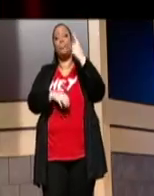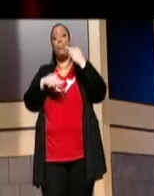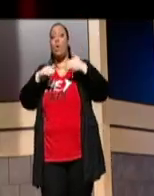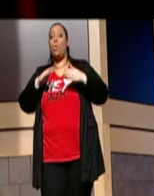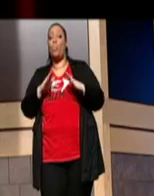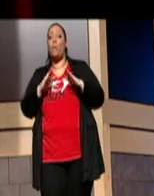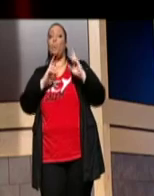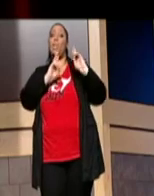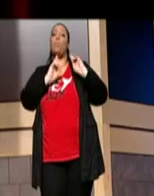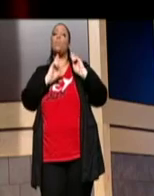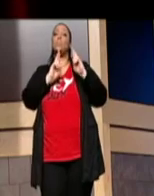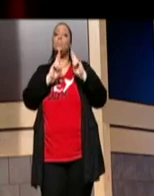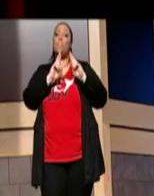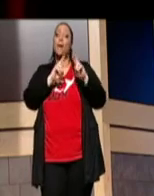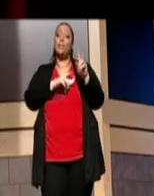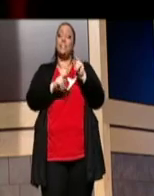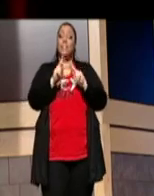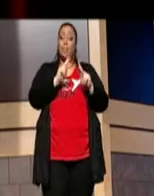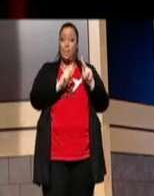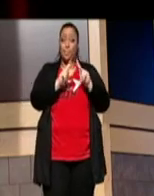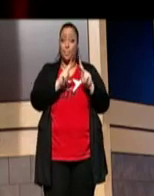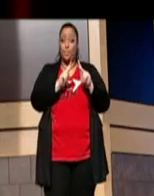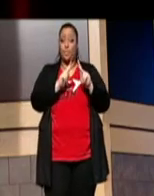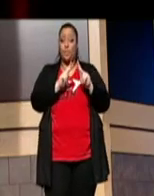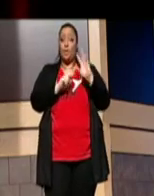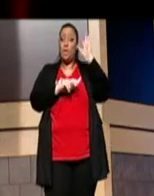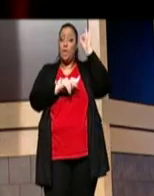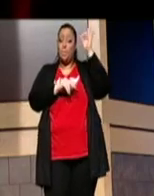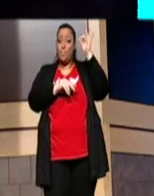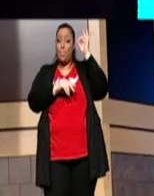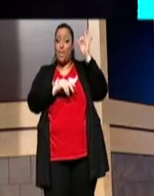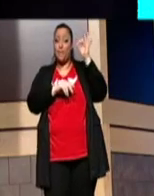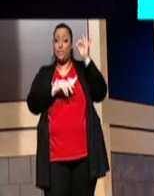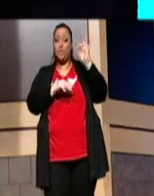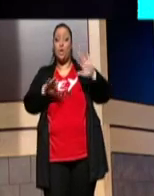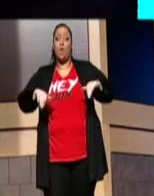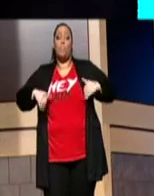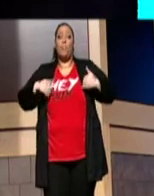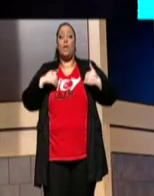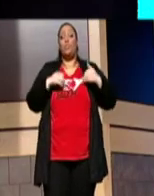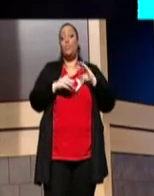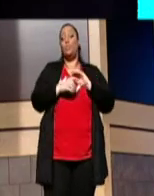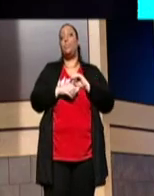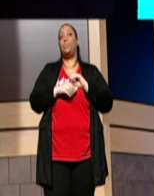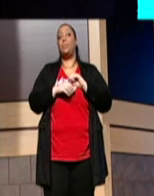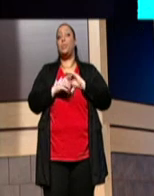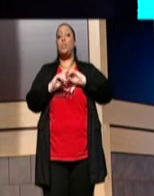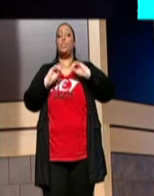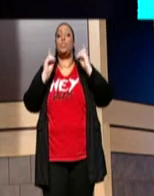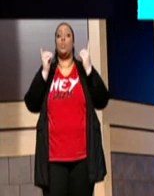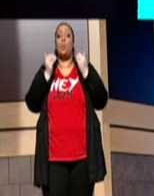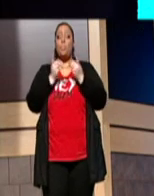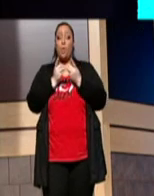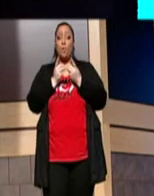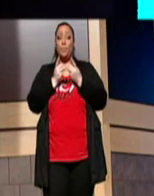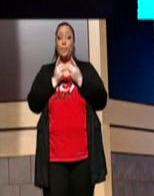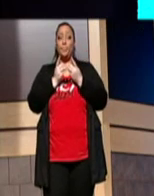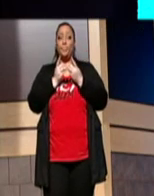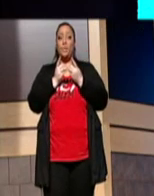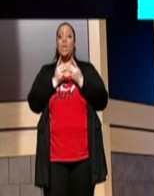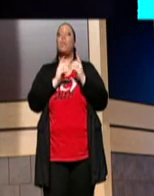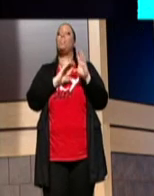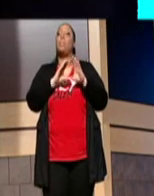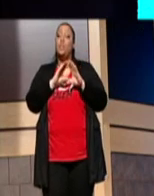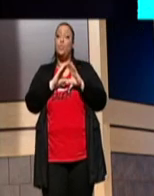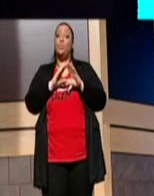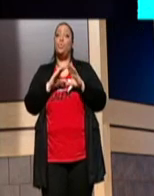have responded to the people. Pastor, my youth department comes on behind me on streaming, and they do a youth service.